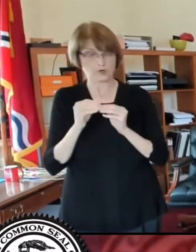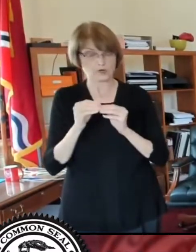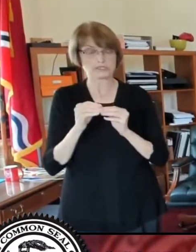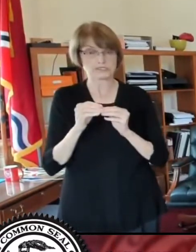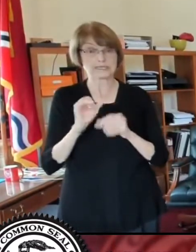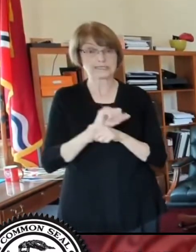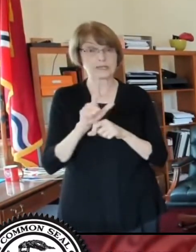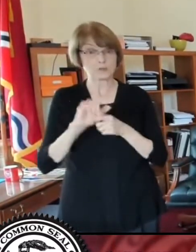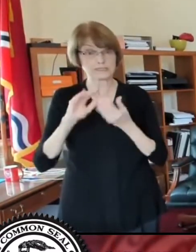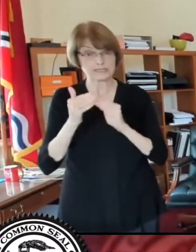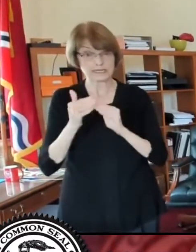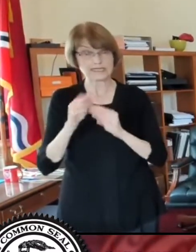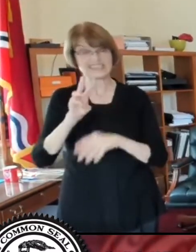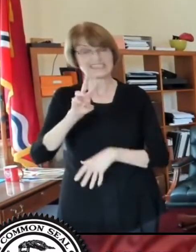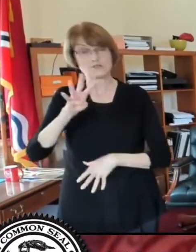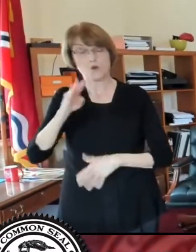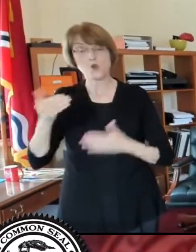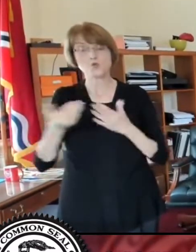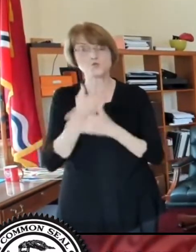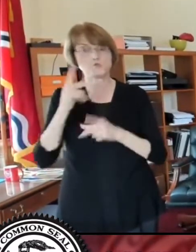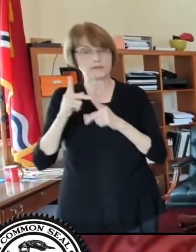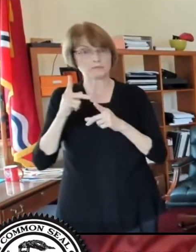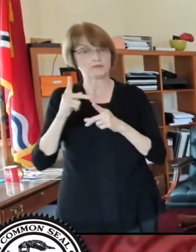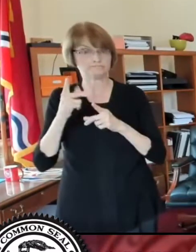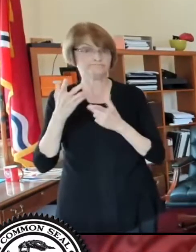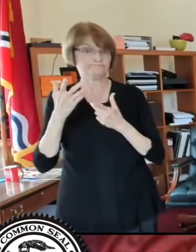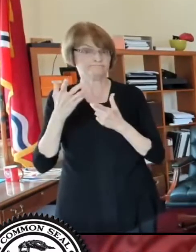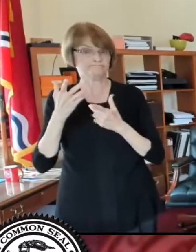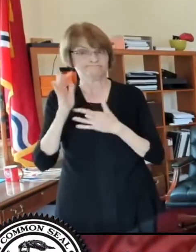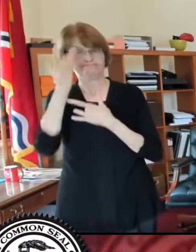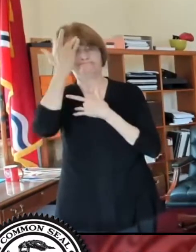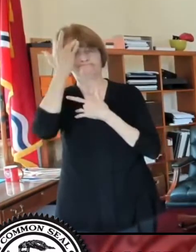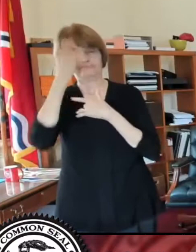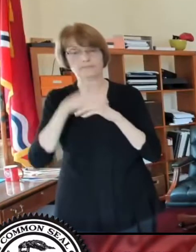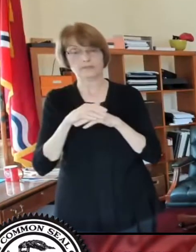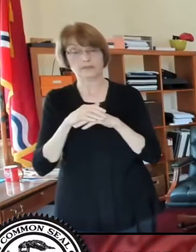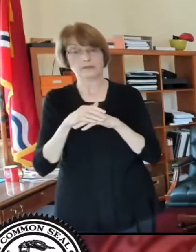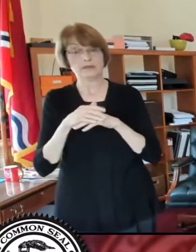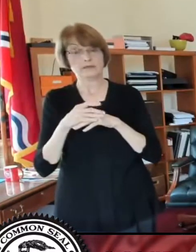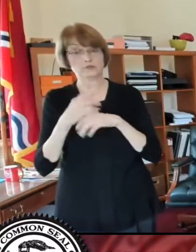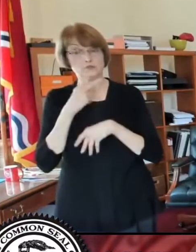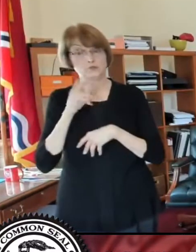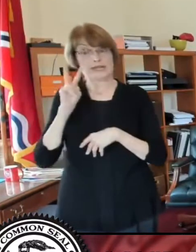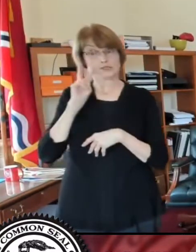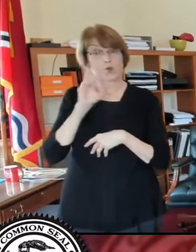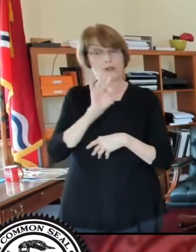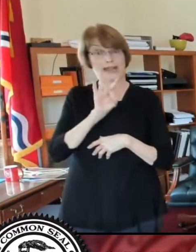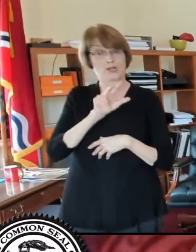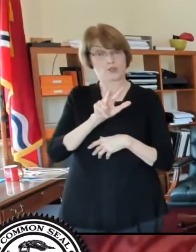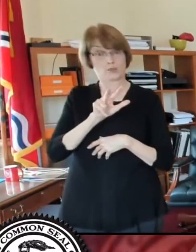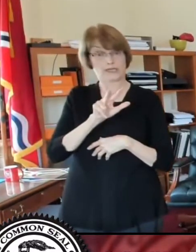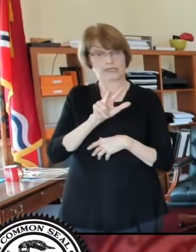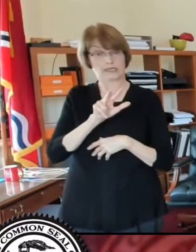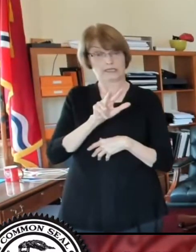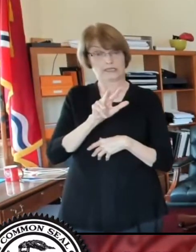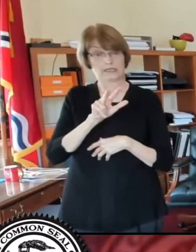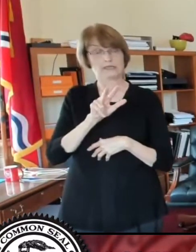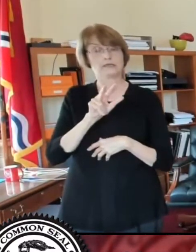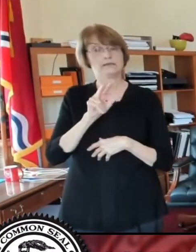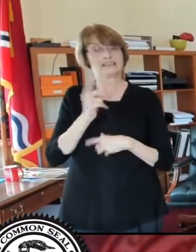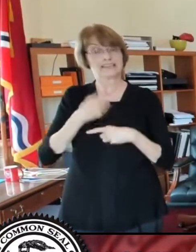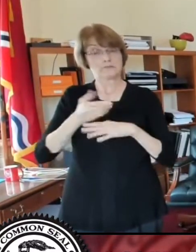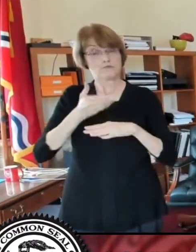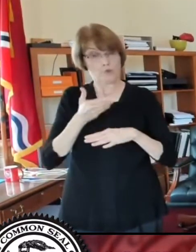Louis had 64 new cases. Now, the day before that, there were 83, and then 63, and